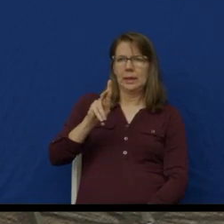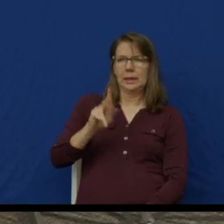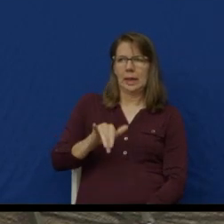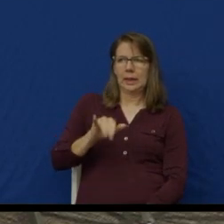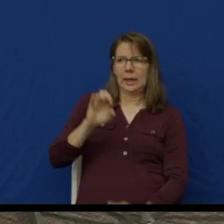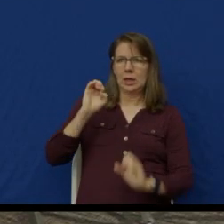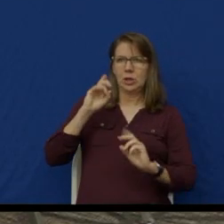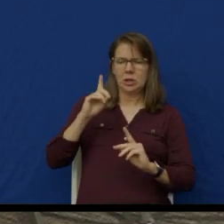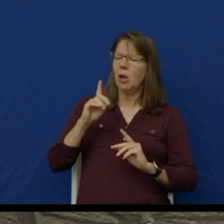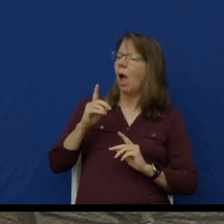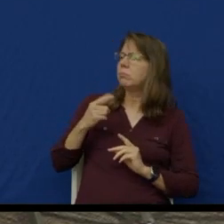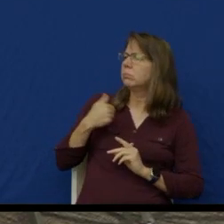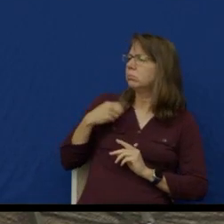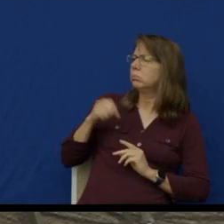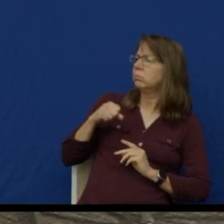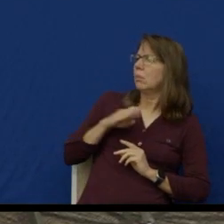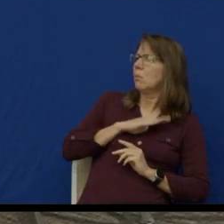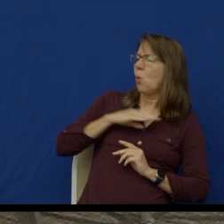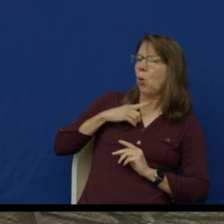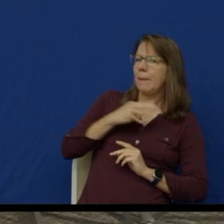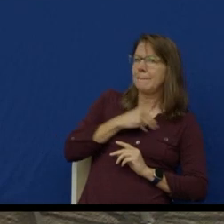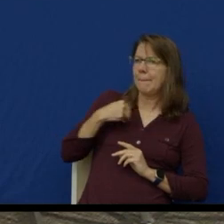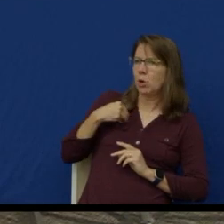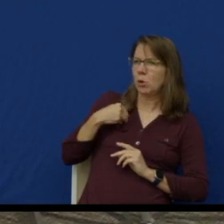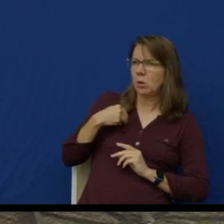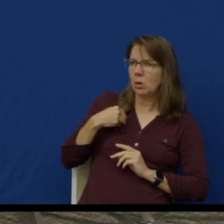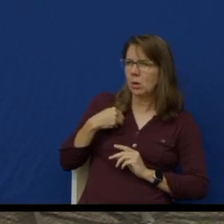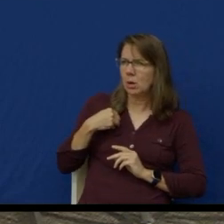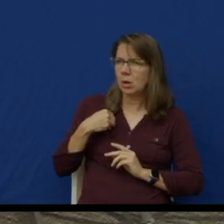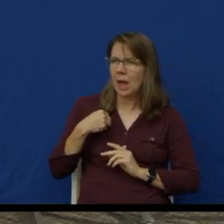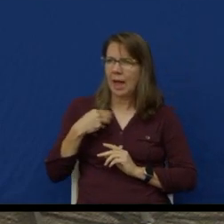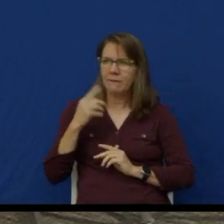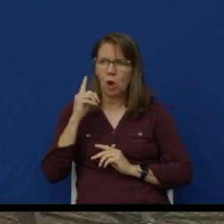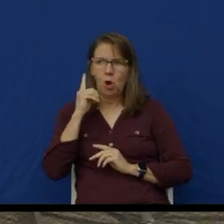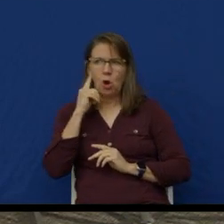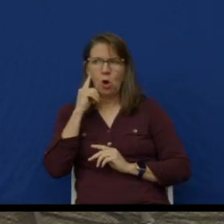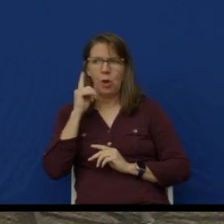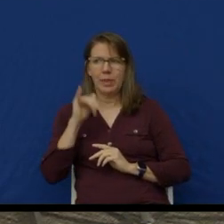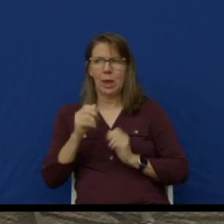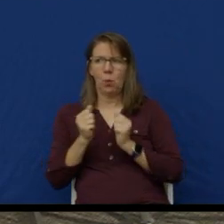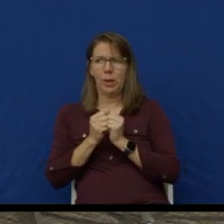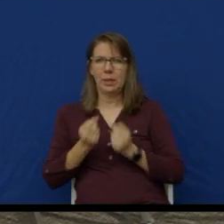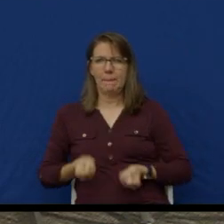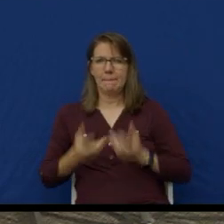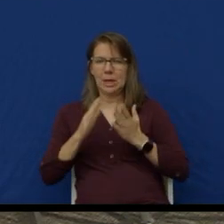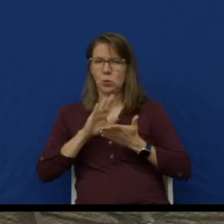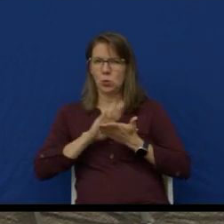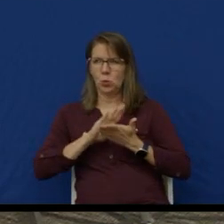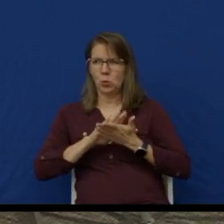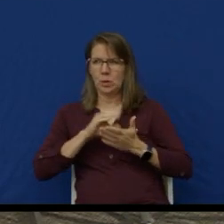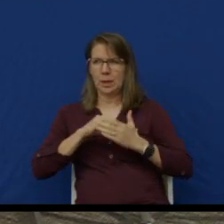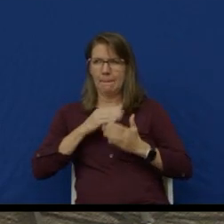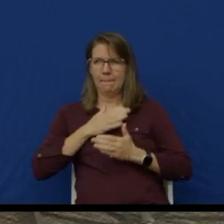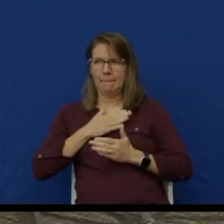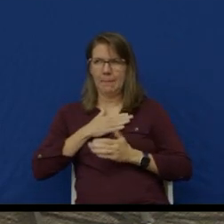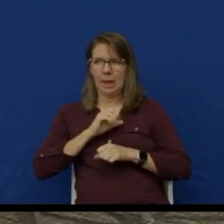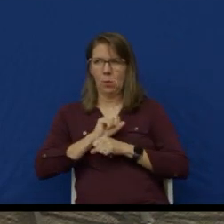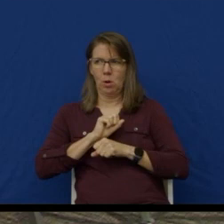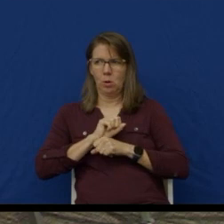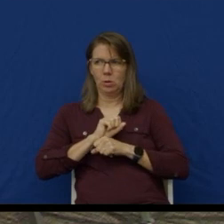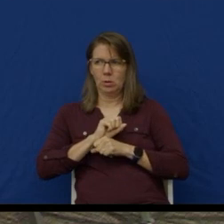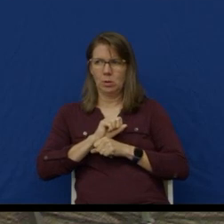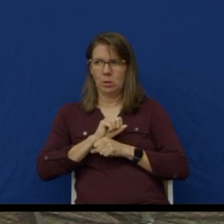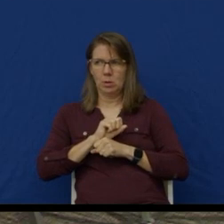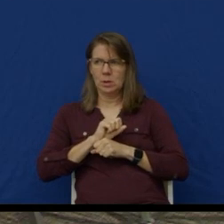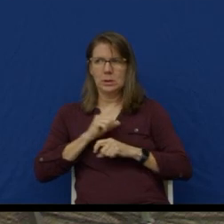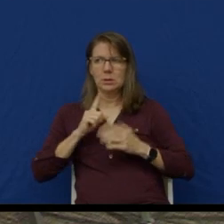their board members. Yes. No, I hear that in a lot of schools that I go to in my work, that sometimes they